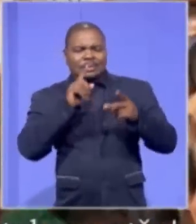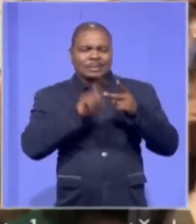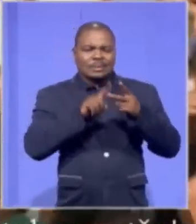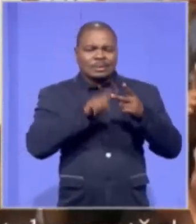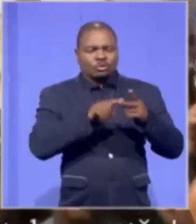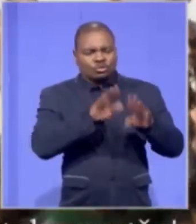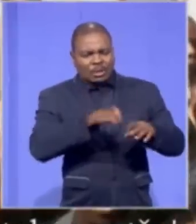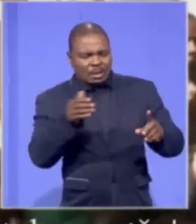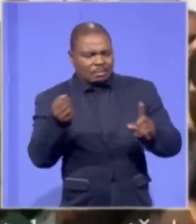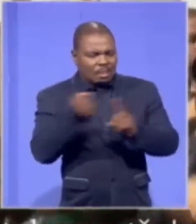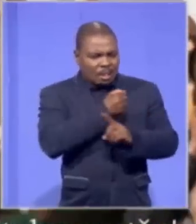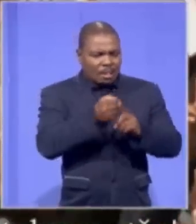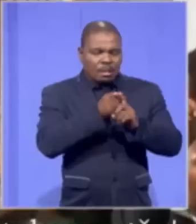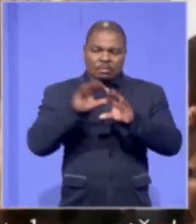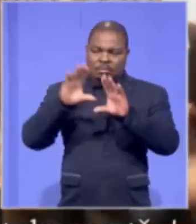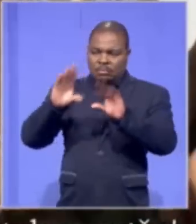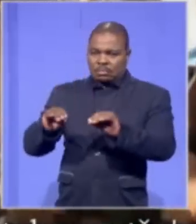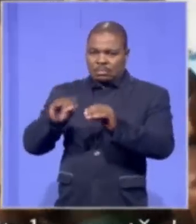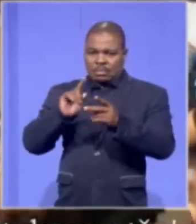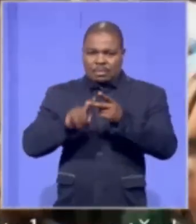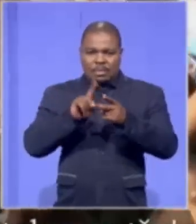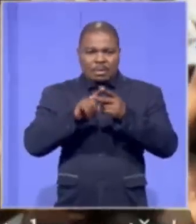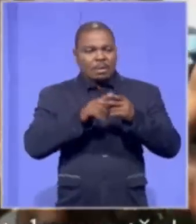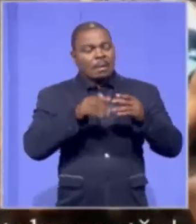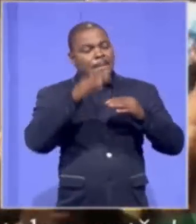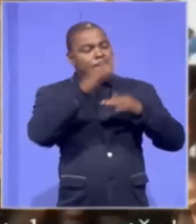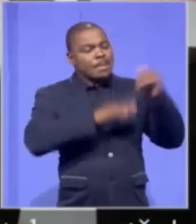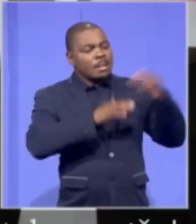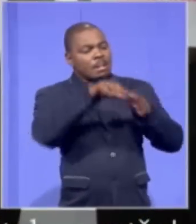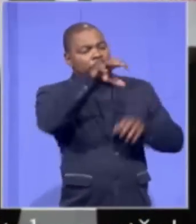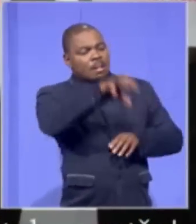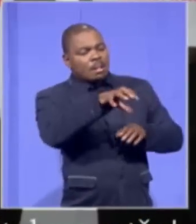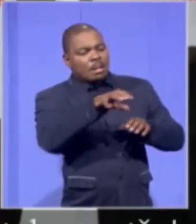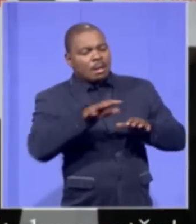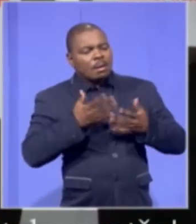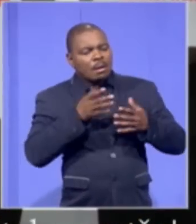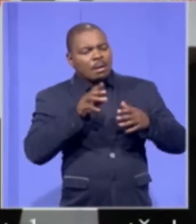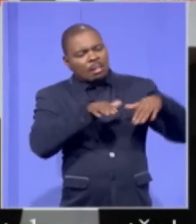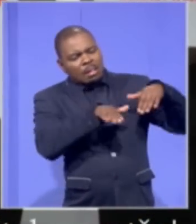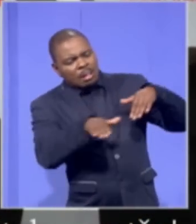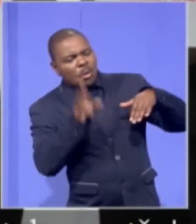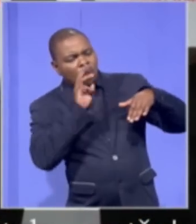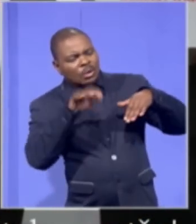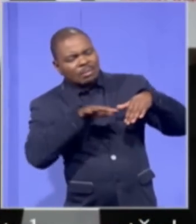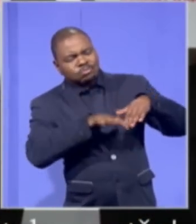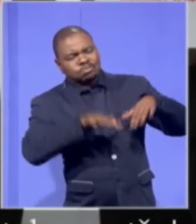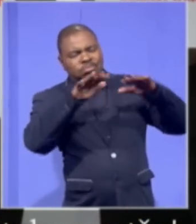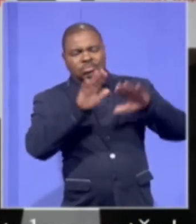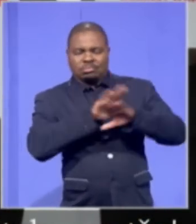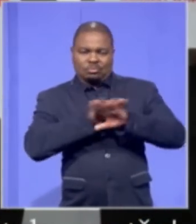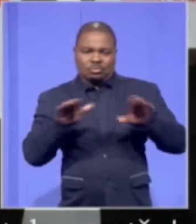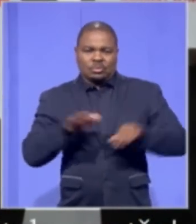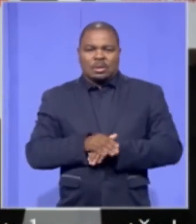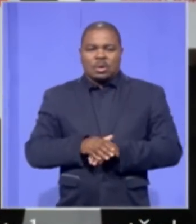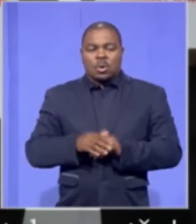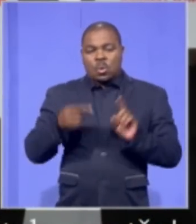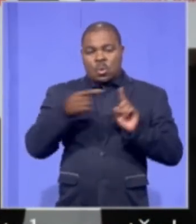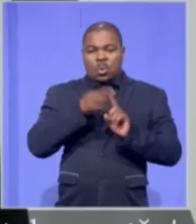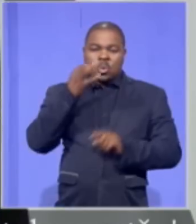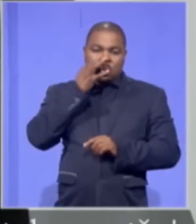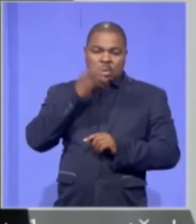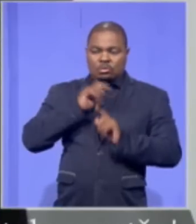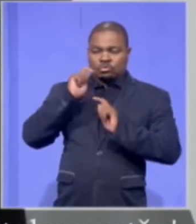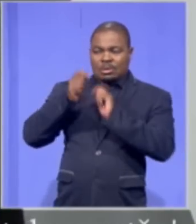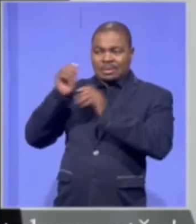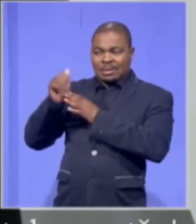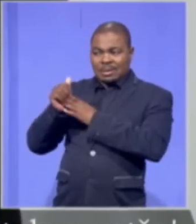eletša badudi go seage moo go fetago mafula. Mopresidente o gateletše gape gore baetapele ba setšo ba swanela ke go ba karolo ya